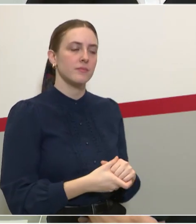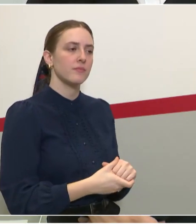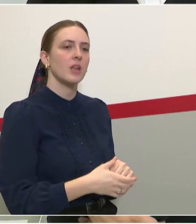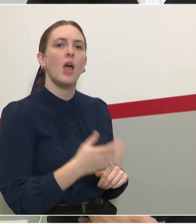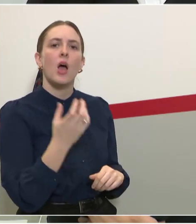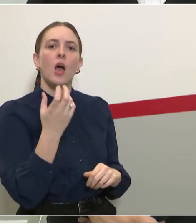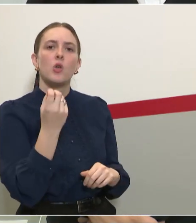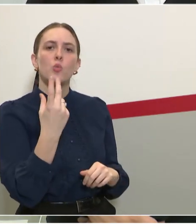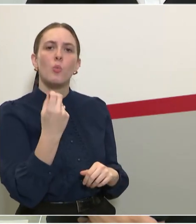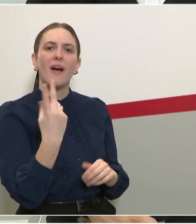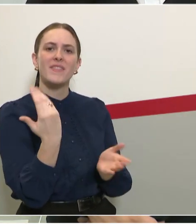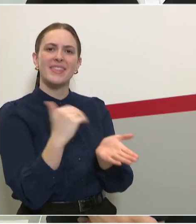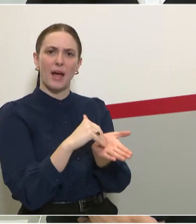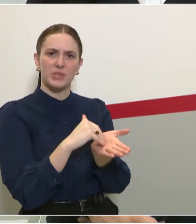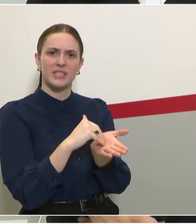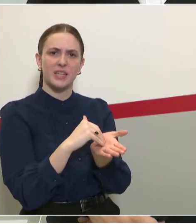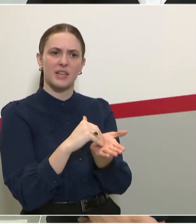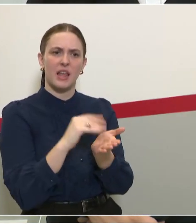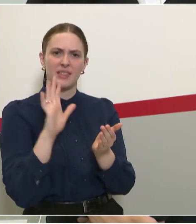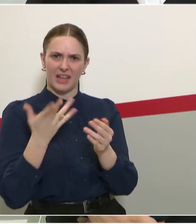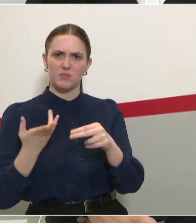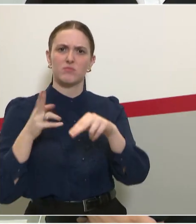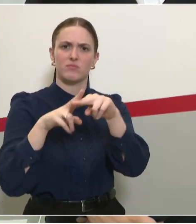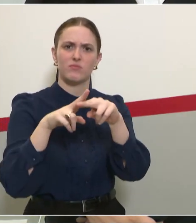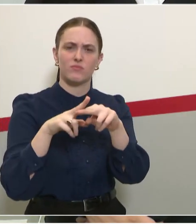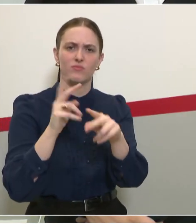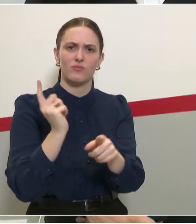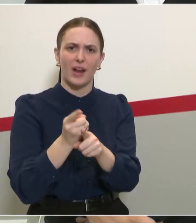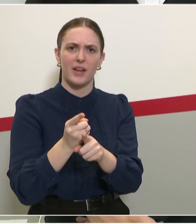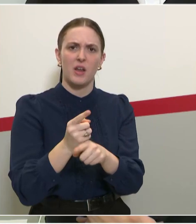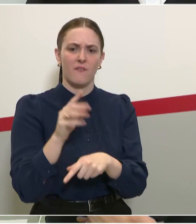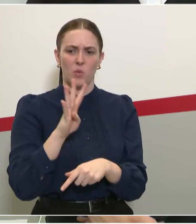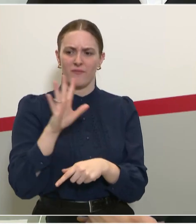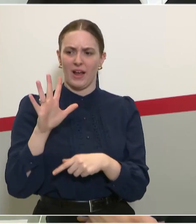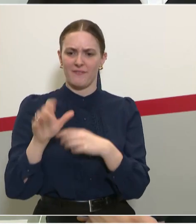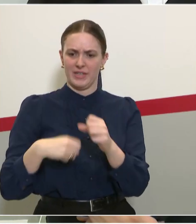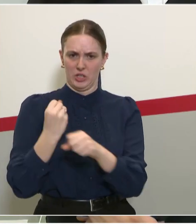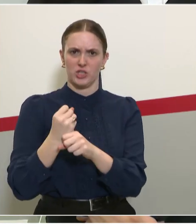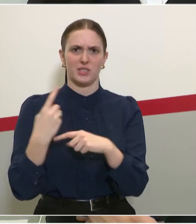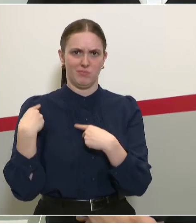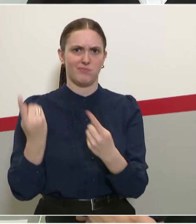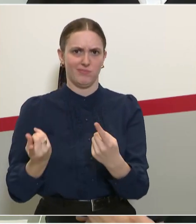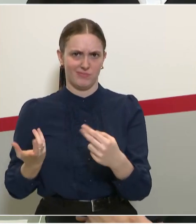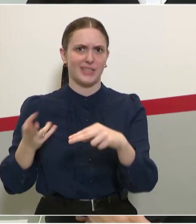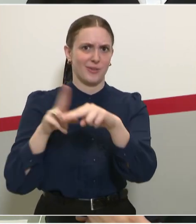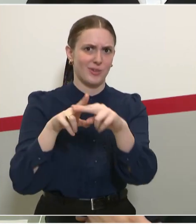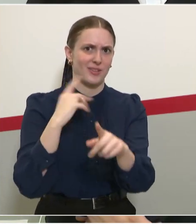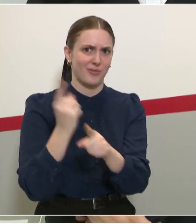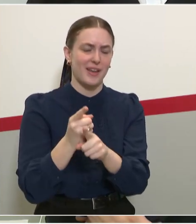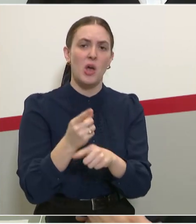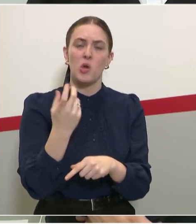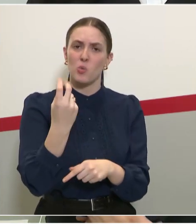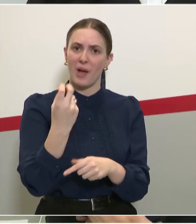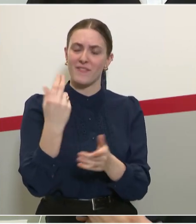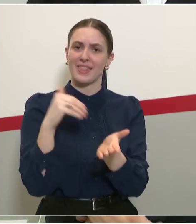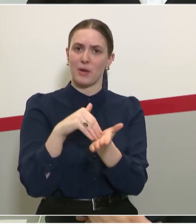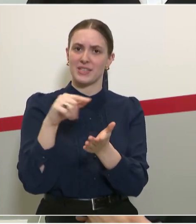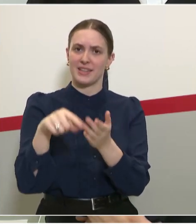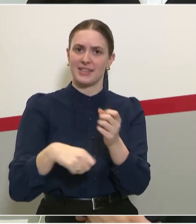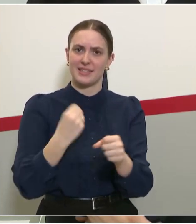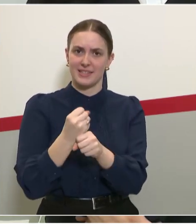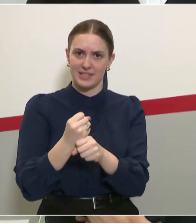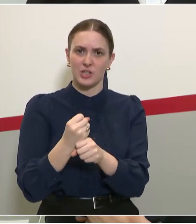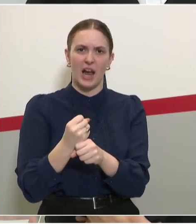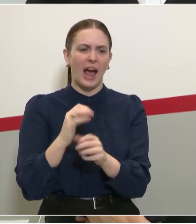How has that increased from previous year? You said it's grown, obviously, in 45 years. I mean, that's a lot of people that you're able to accommodate.